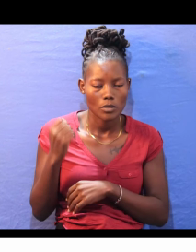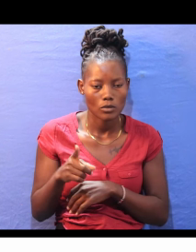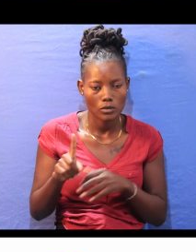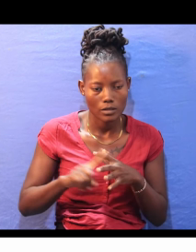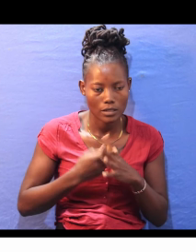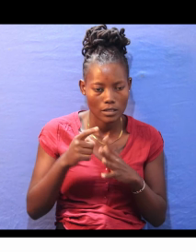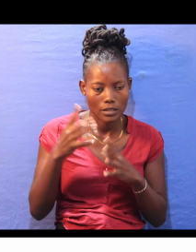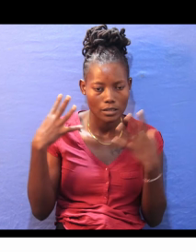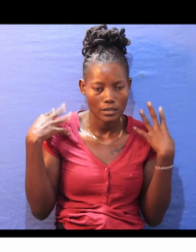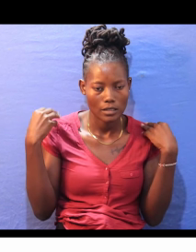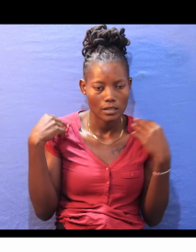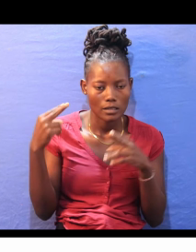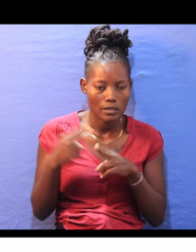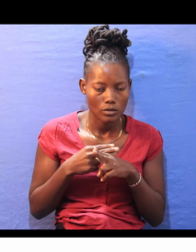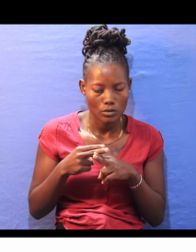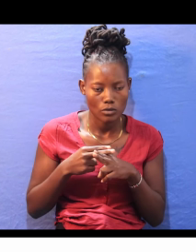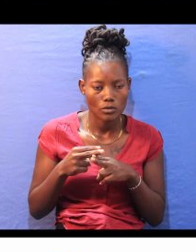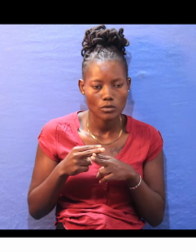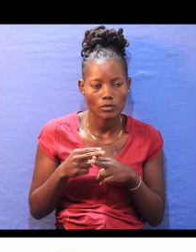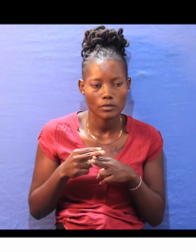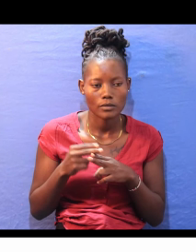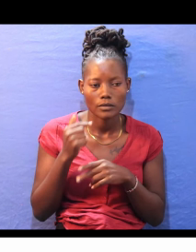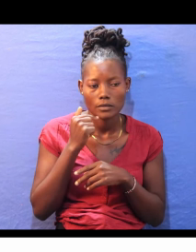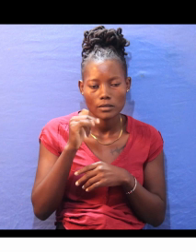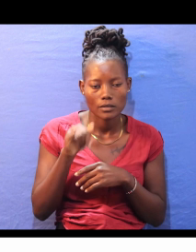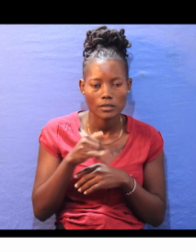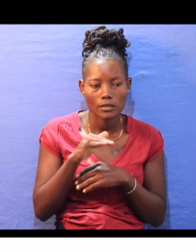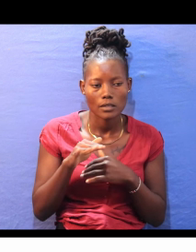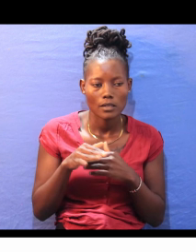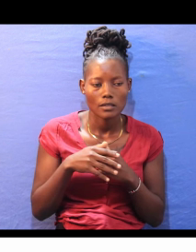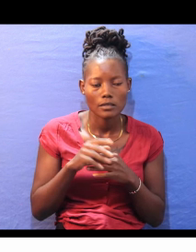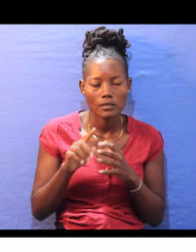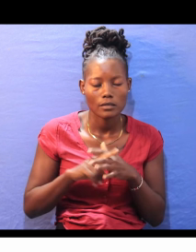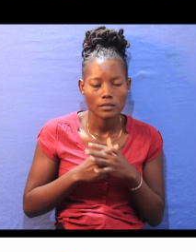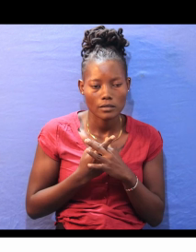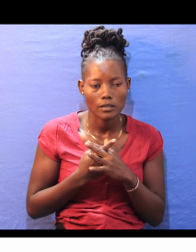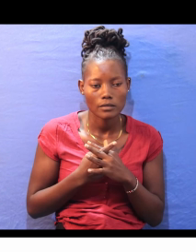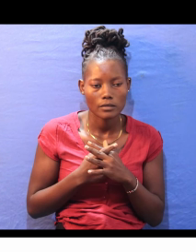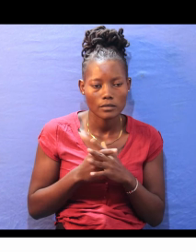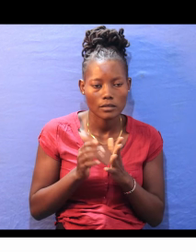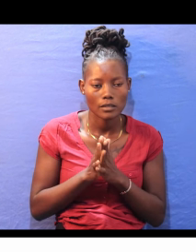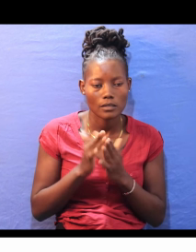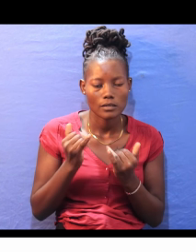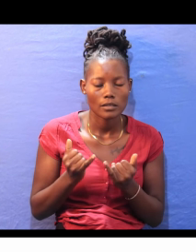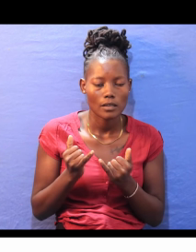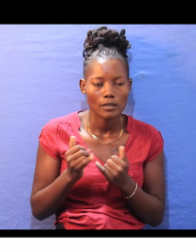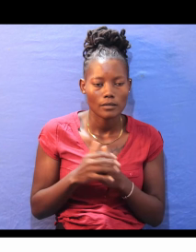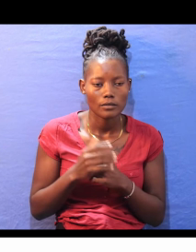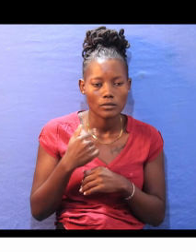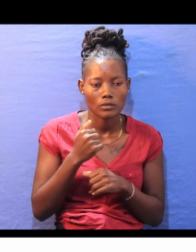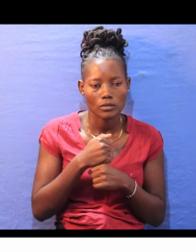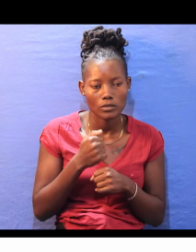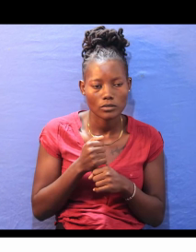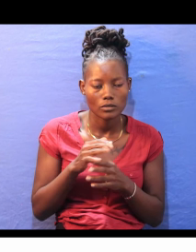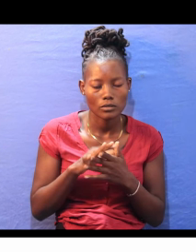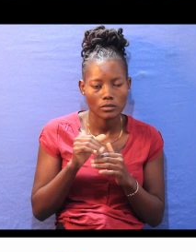these exercises too soon, focusing just on the snatch and the clean and jerk and not on other movements for weightlifting